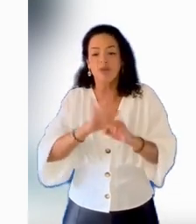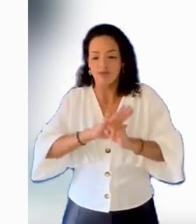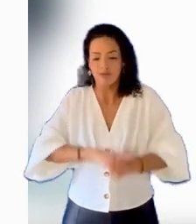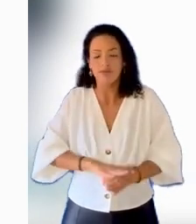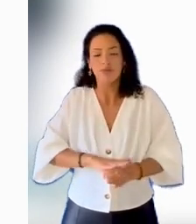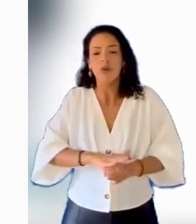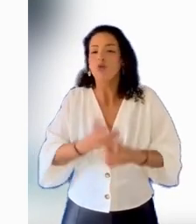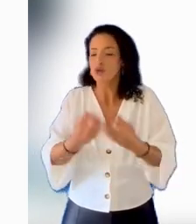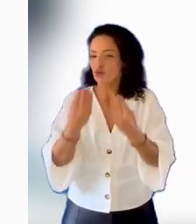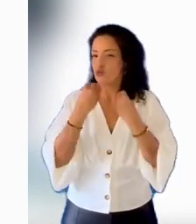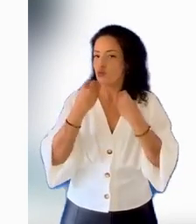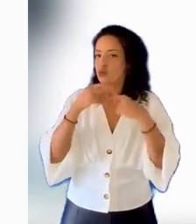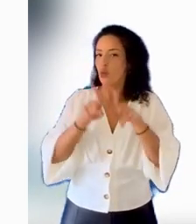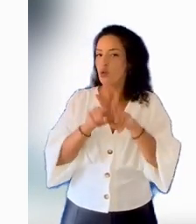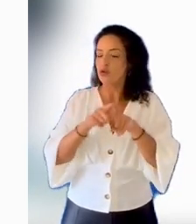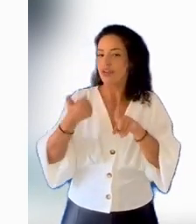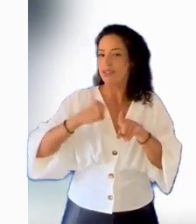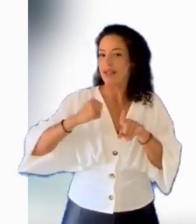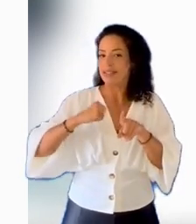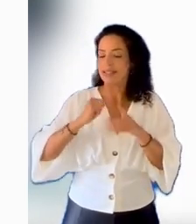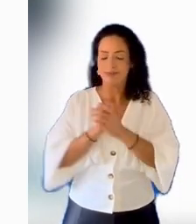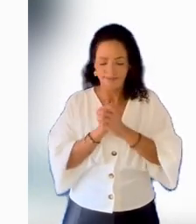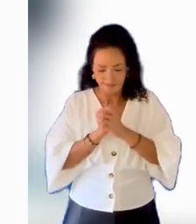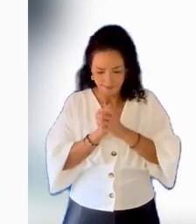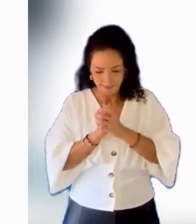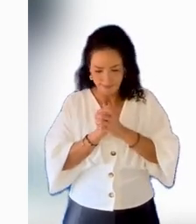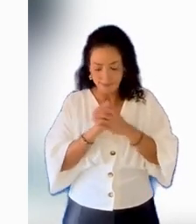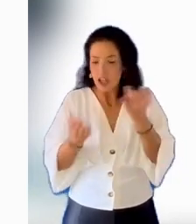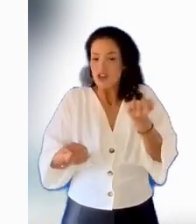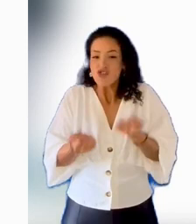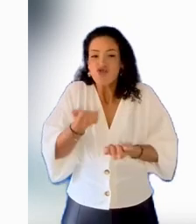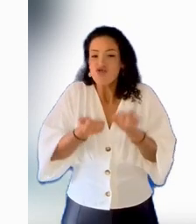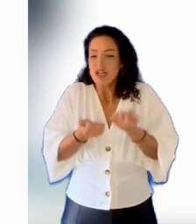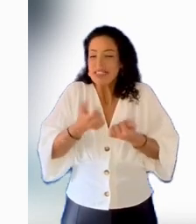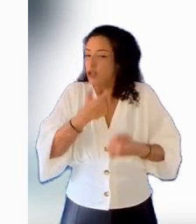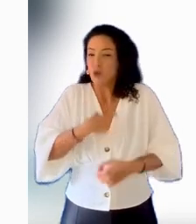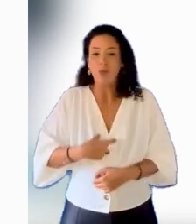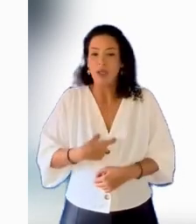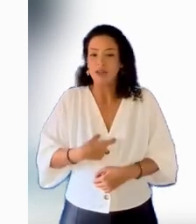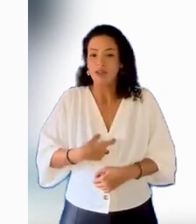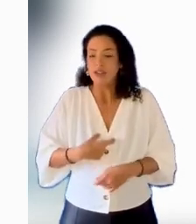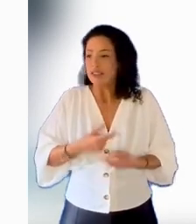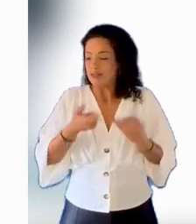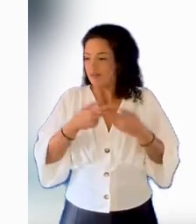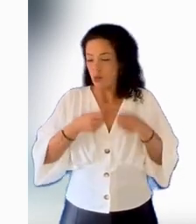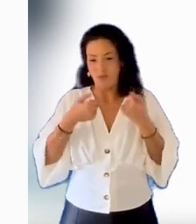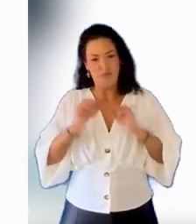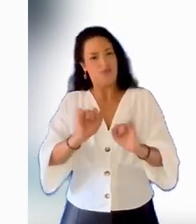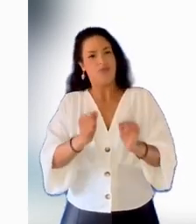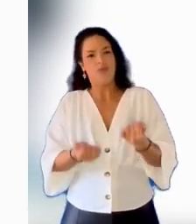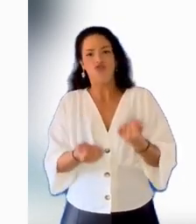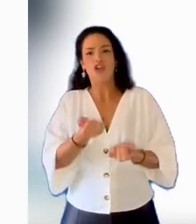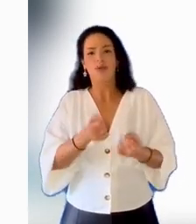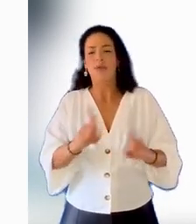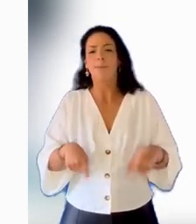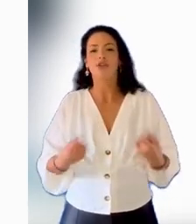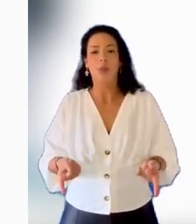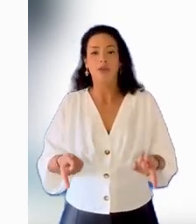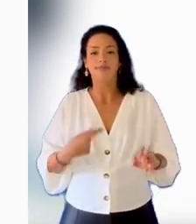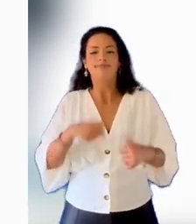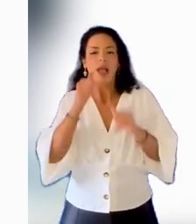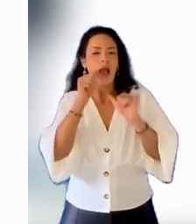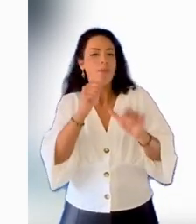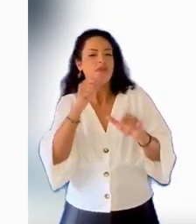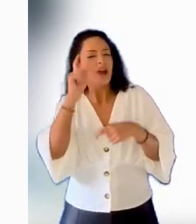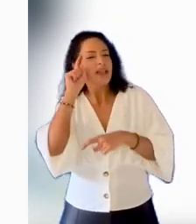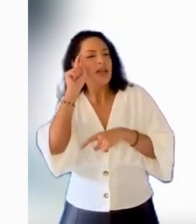In truth, this is neither realistic nor desirable. To judge is human, to not judge, impossible. Instead, I prefer the